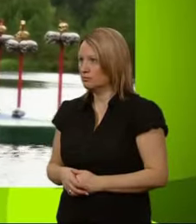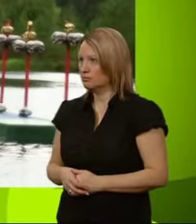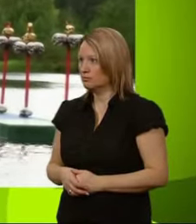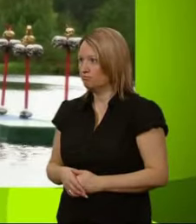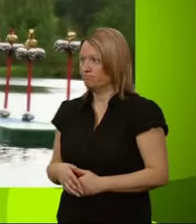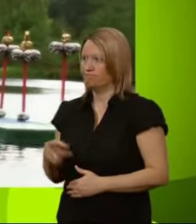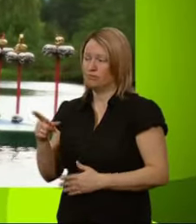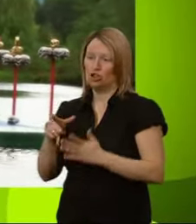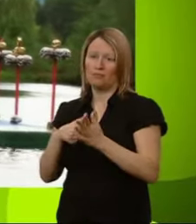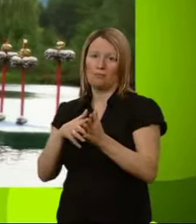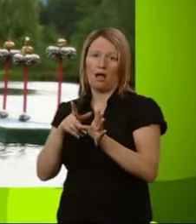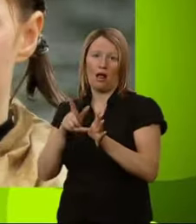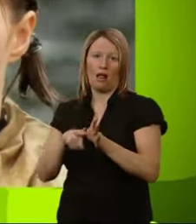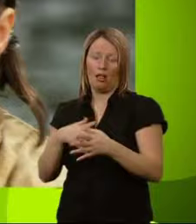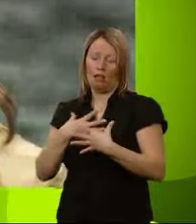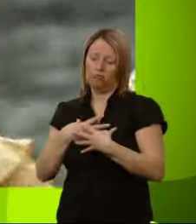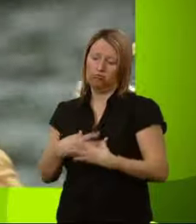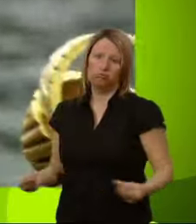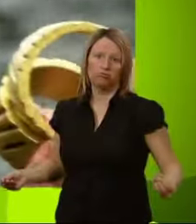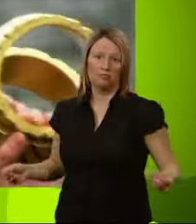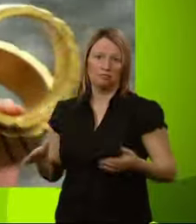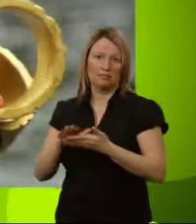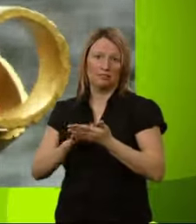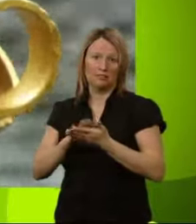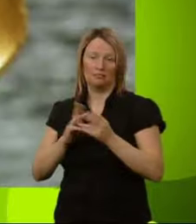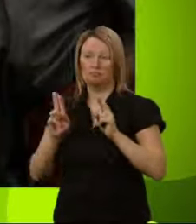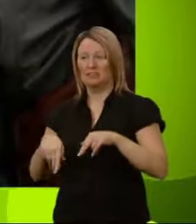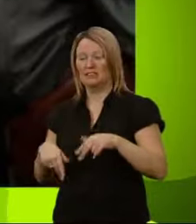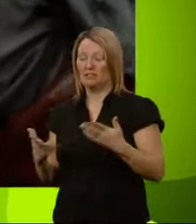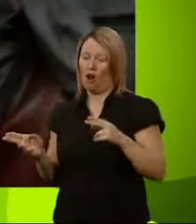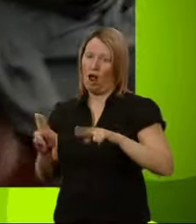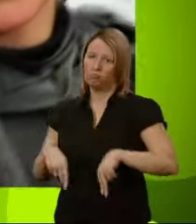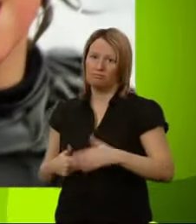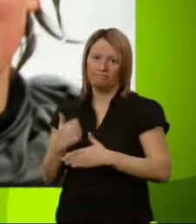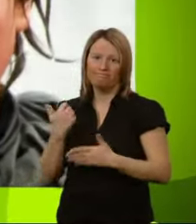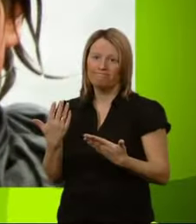Javmi is exhausted by her efforts and is beaten by Deep Loch.